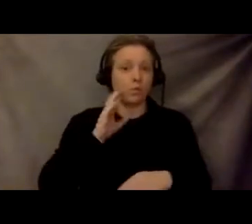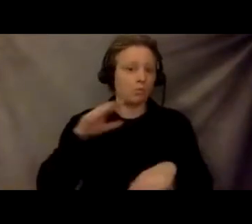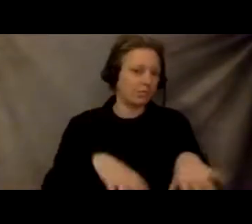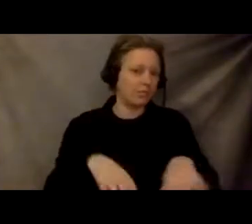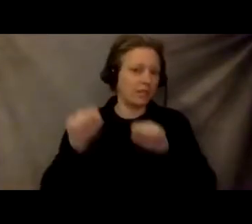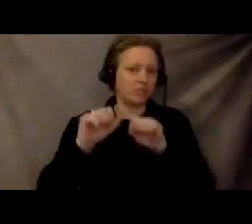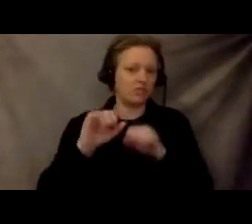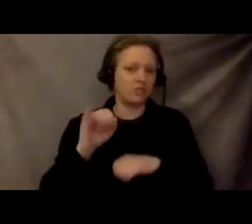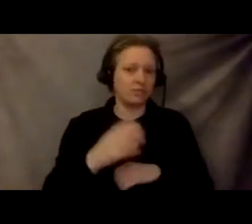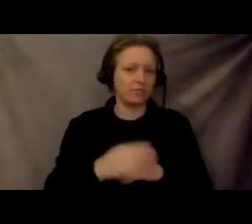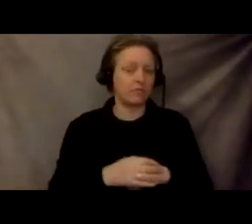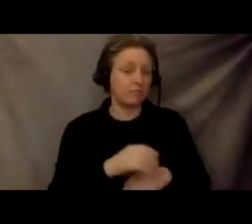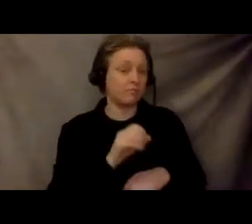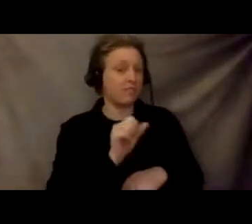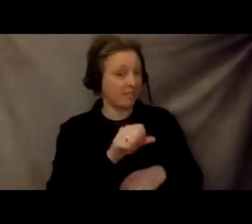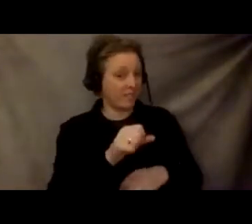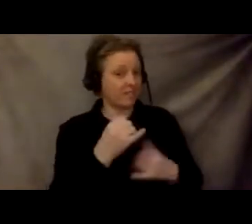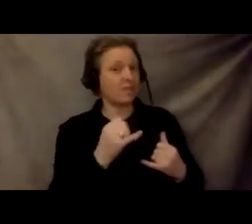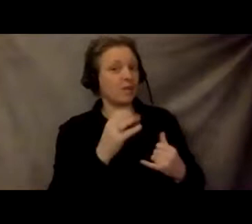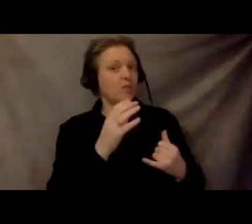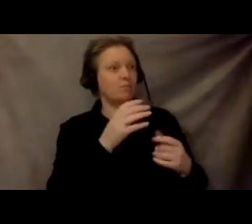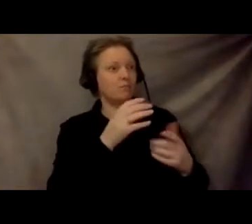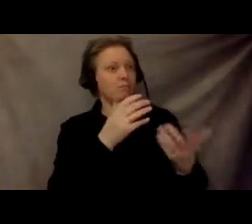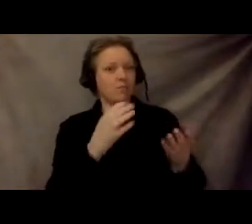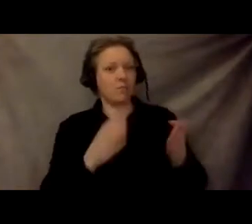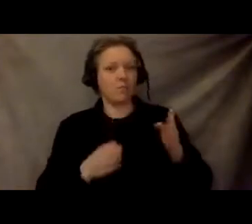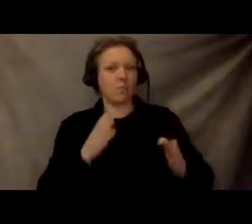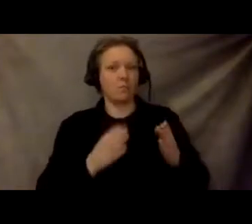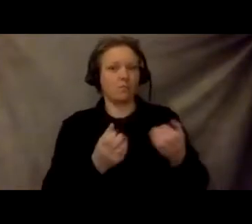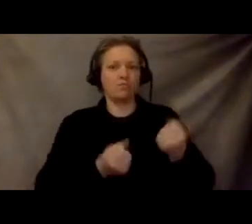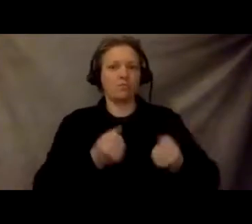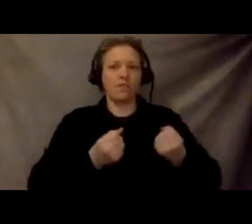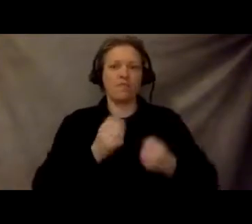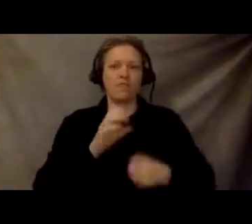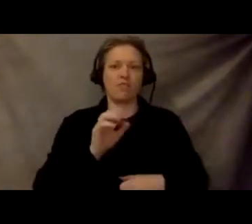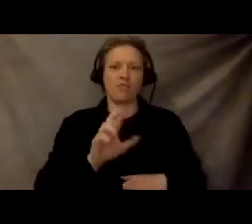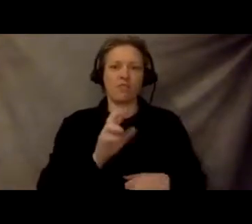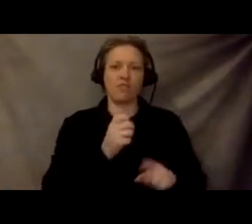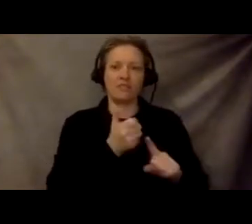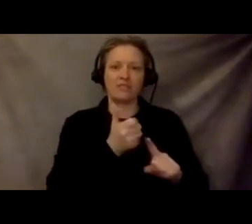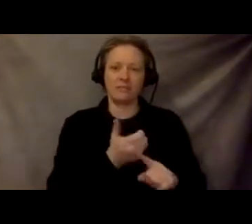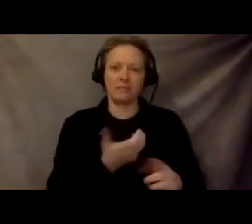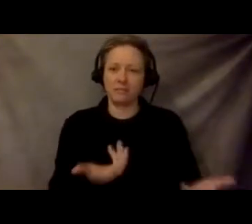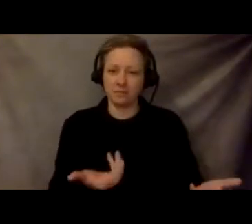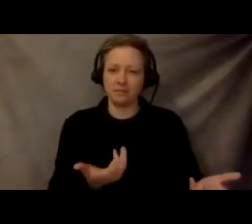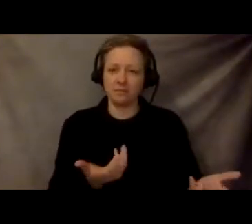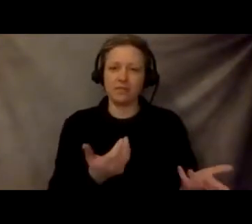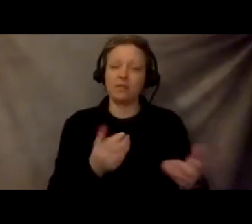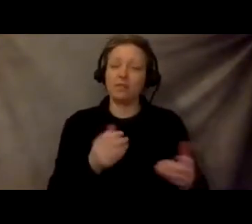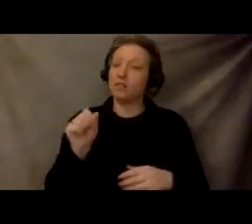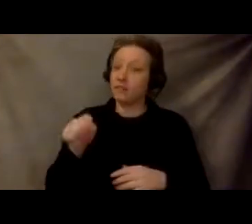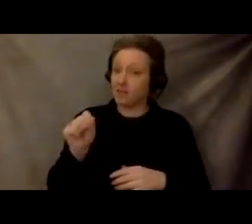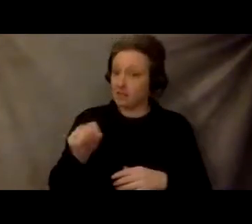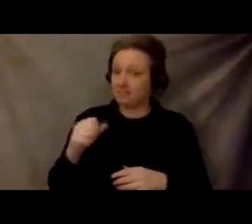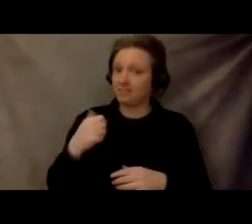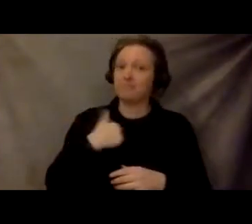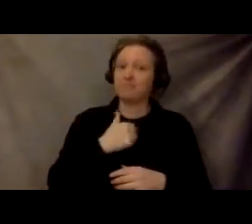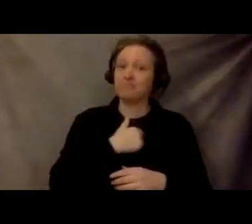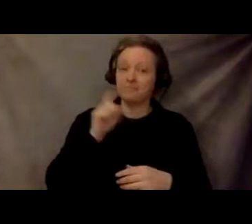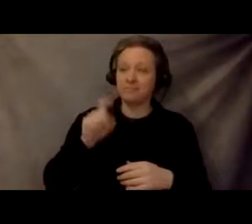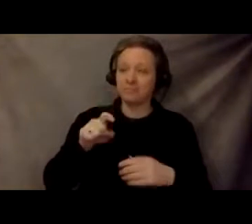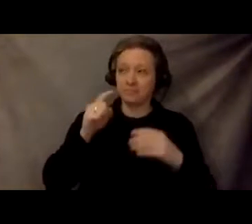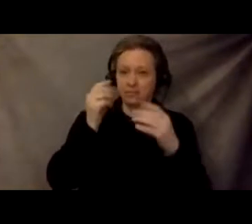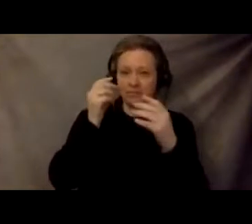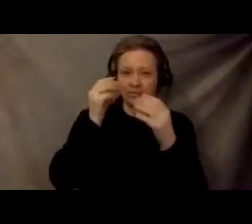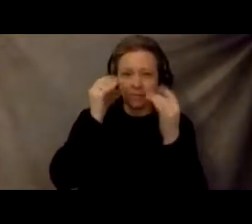of things. And so at some point, I mean, we've got to have some balance. We got to figure out what those jobs look like. And I'm on the Work Systems Board,